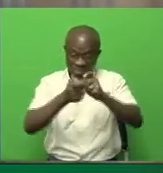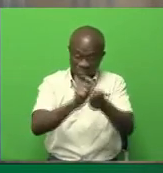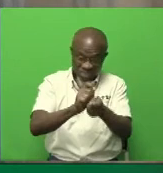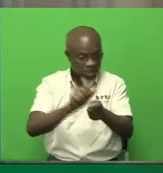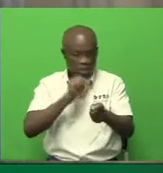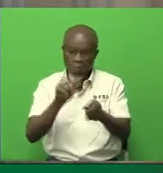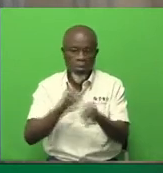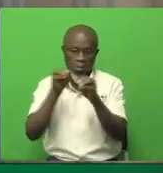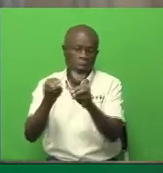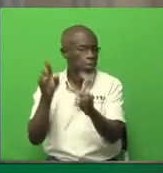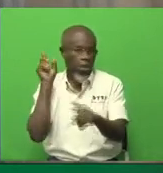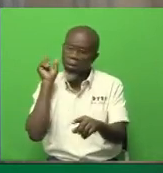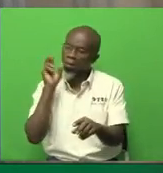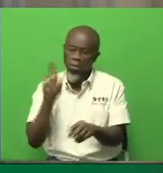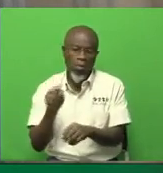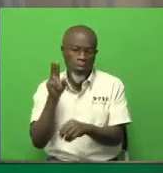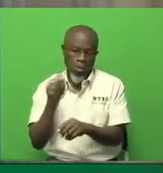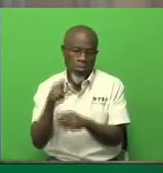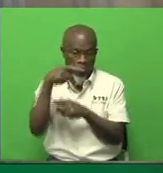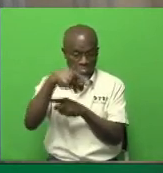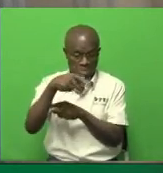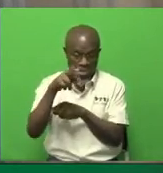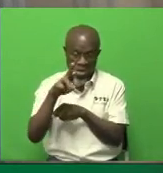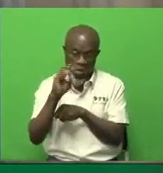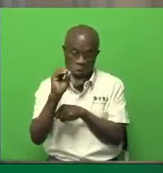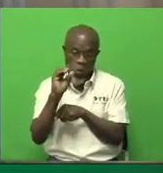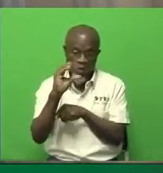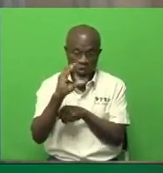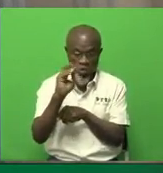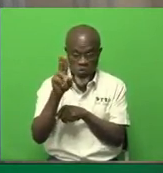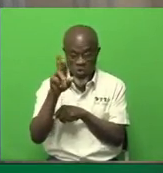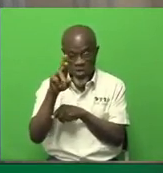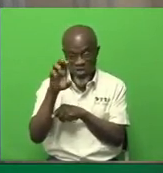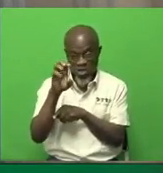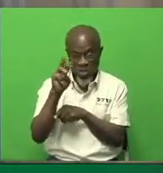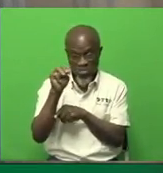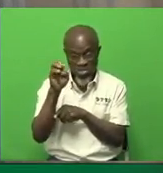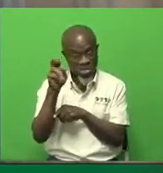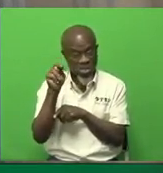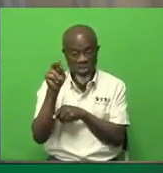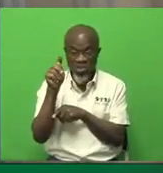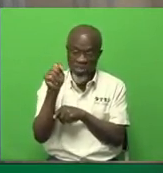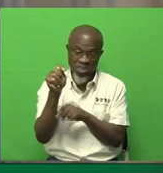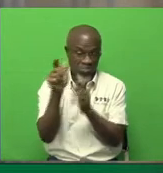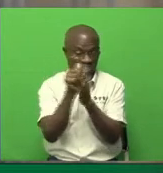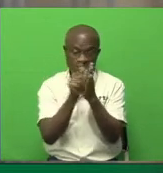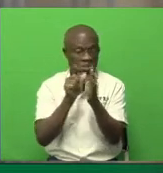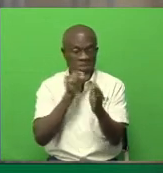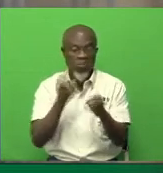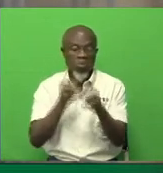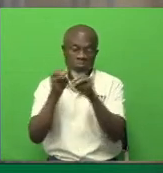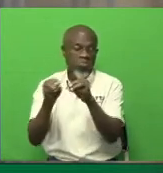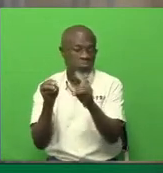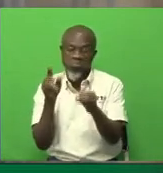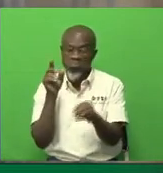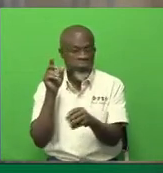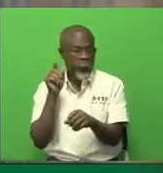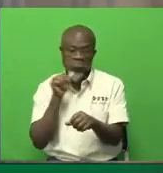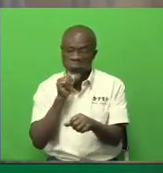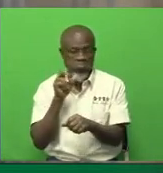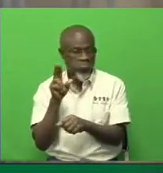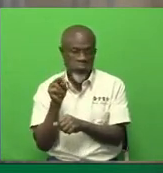so it was mama guy when a minister speaks about institutional strength and this was one of the aspects of